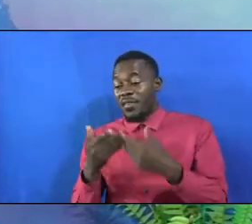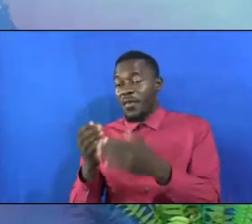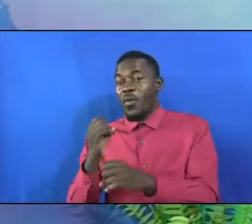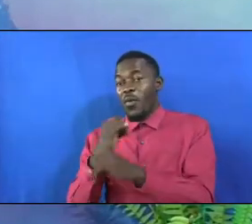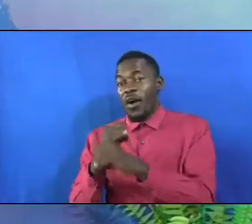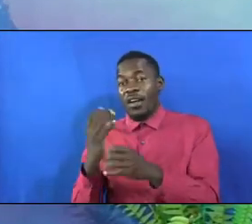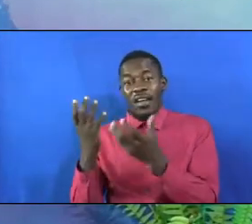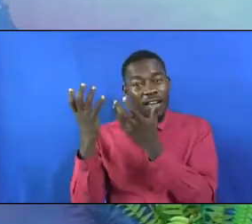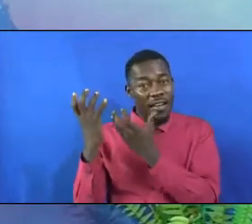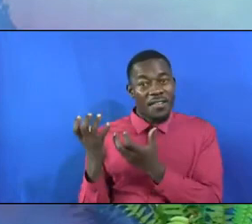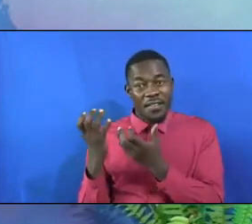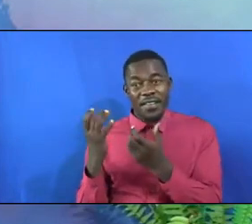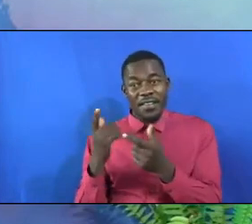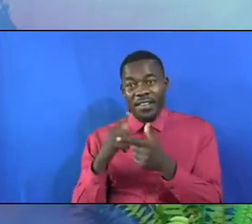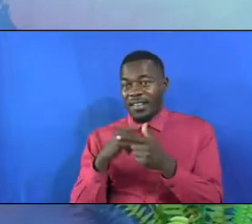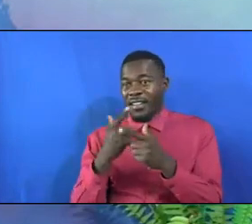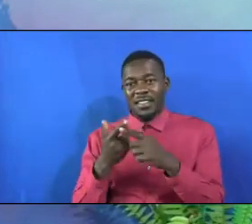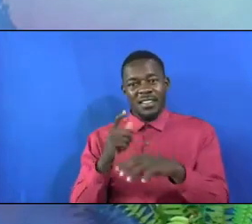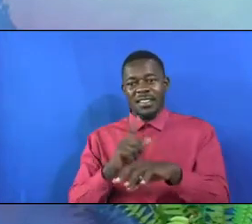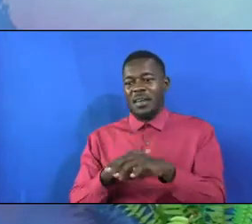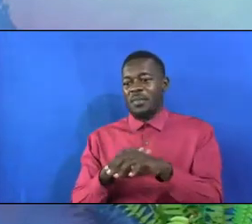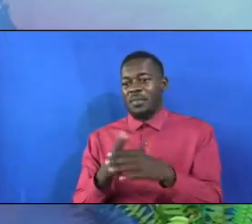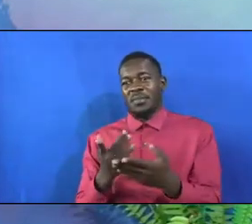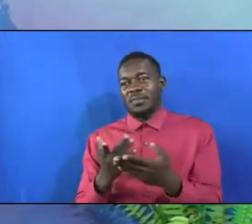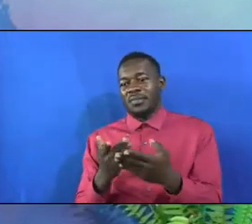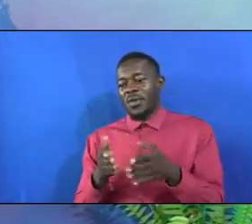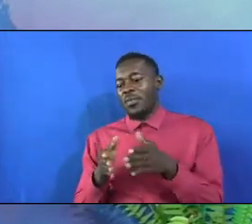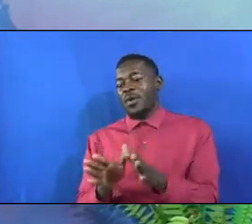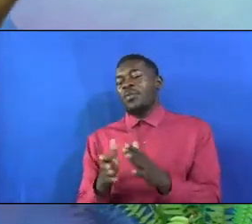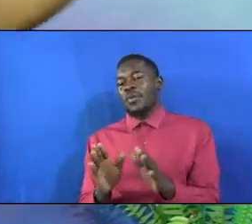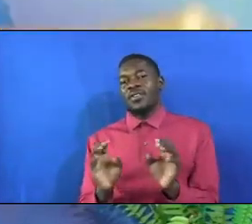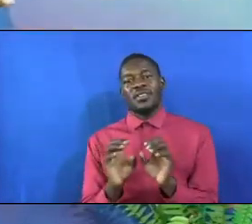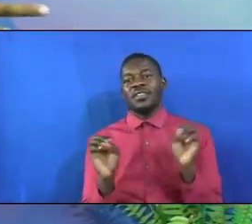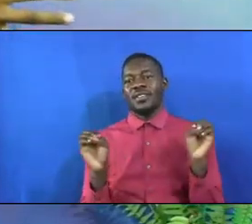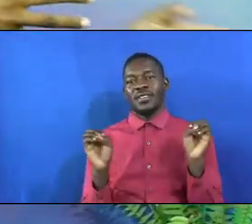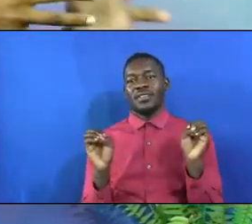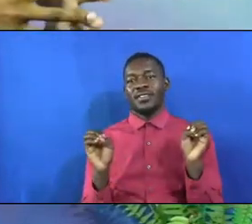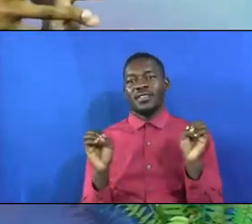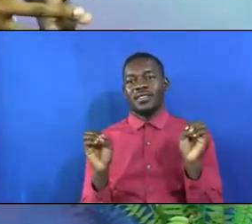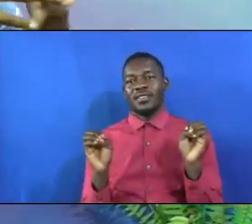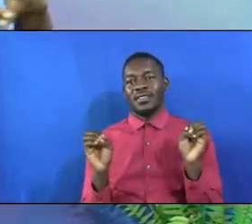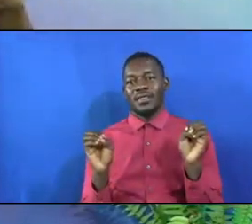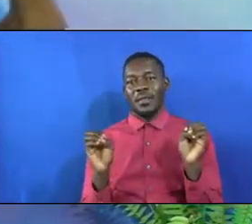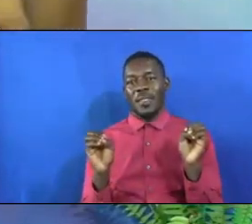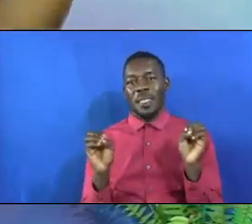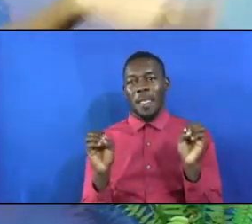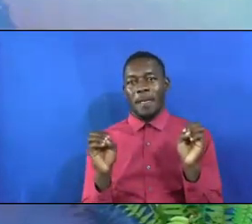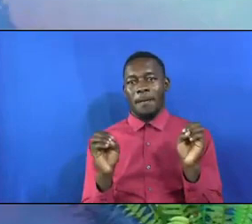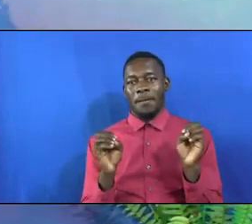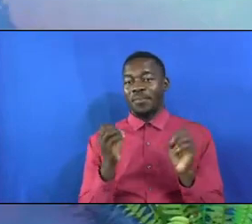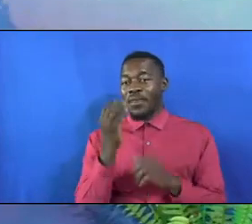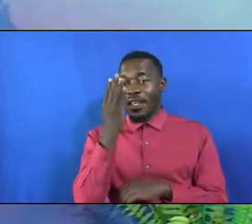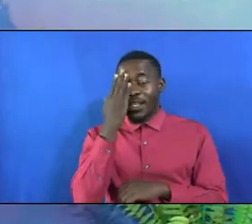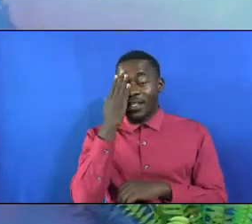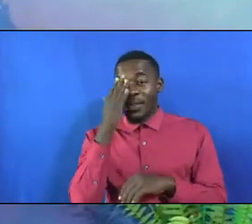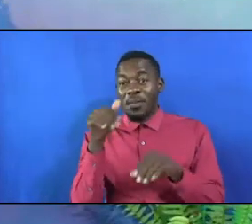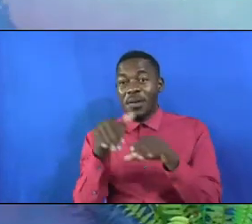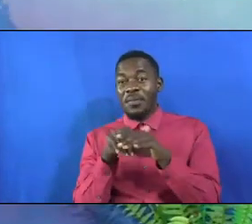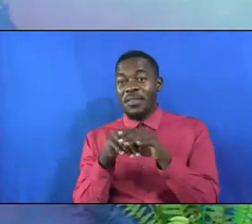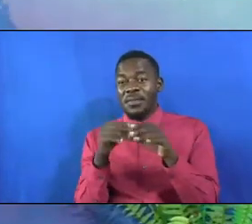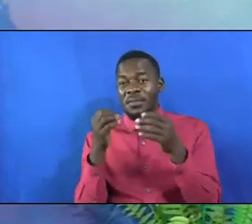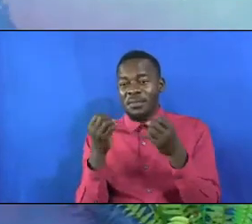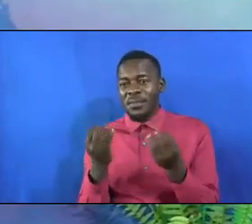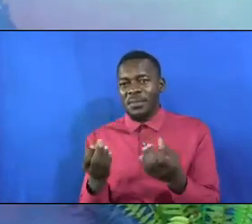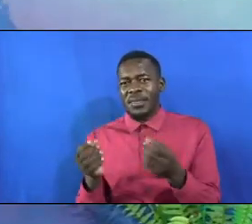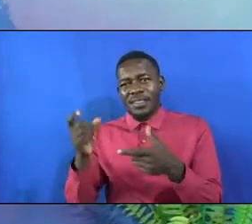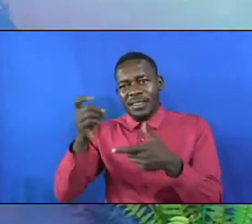too much. They will have no time, for multiplication. They will have no time for bringing more children. They